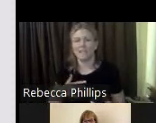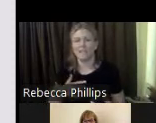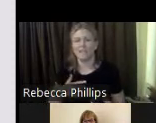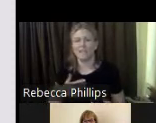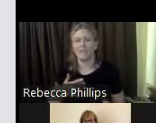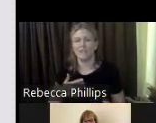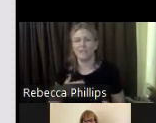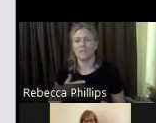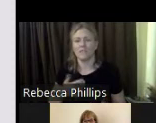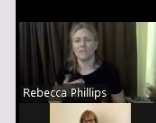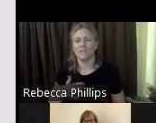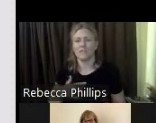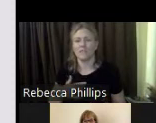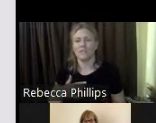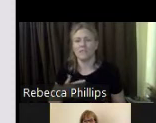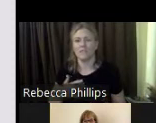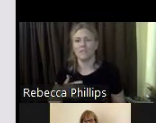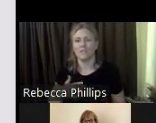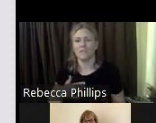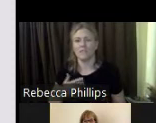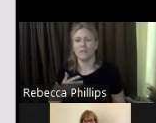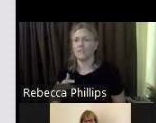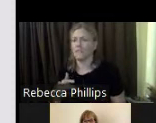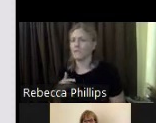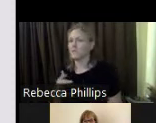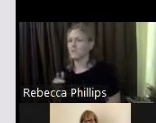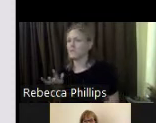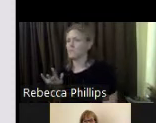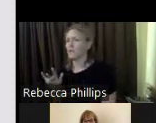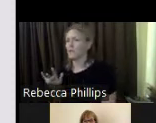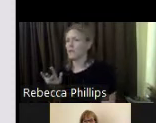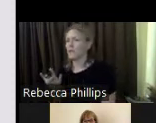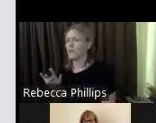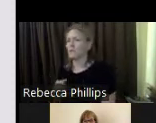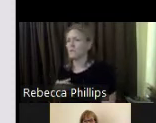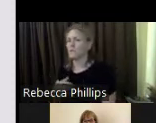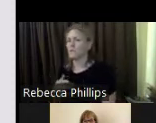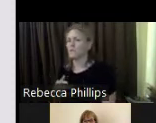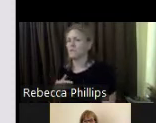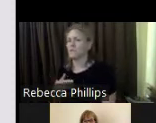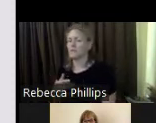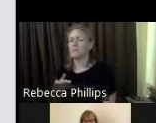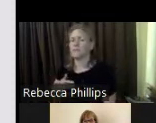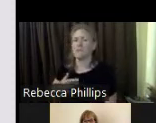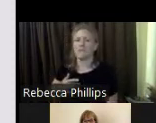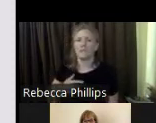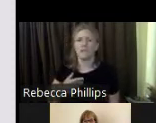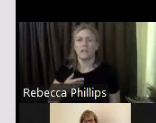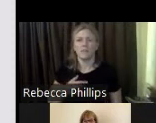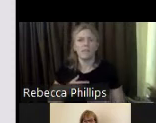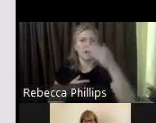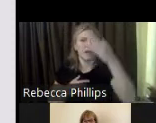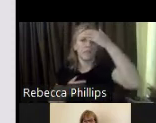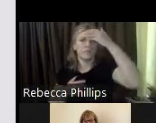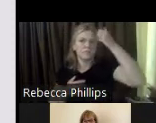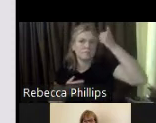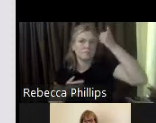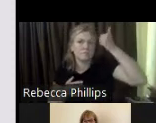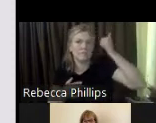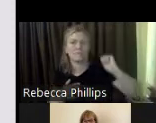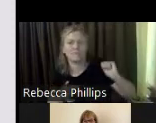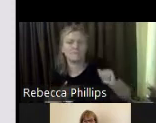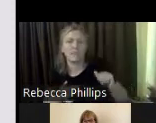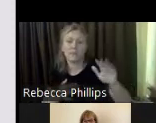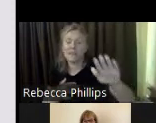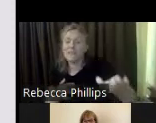I'm kind of getting confused. I think that's feelings. Feelings, so it's just one hand with your middle finger, feelings. Might have forgotten though,